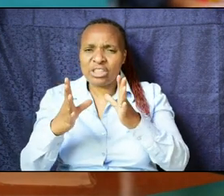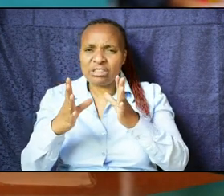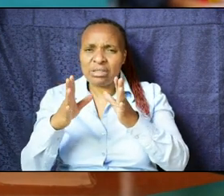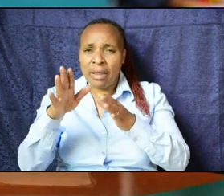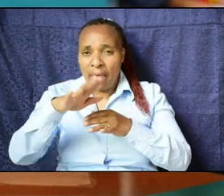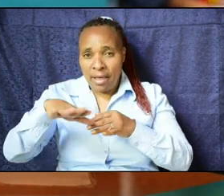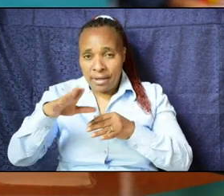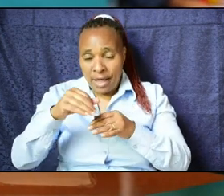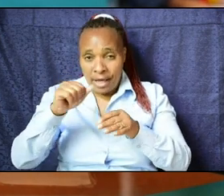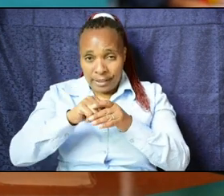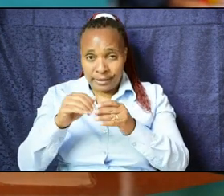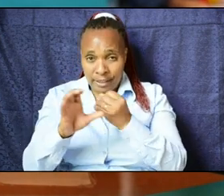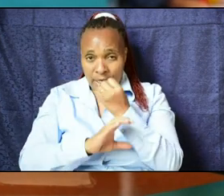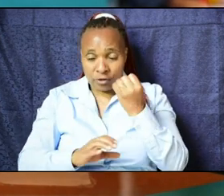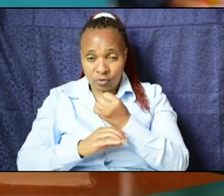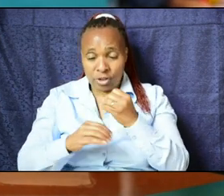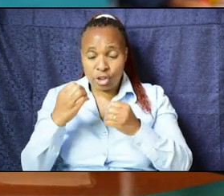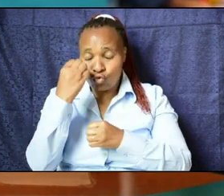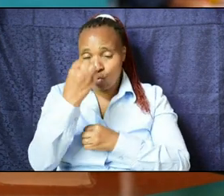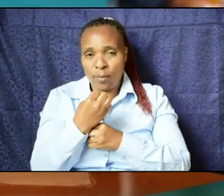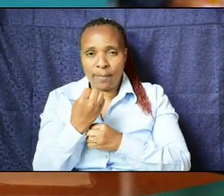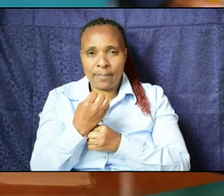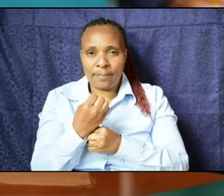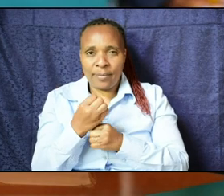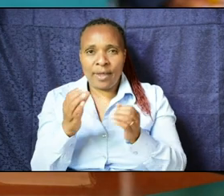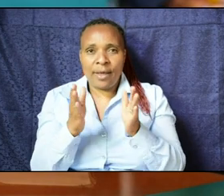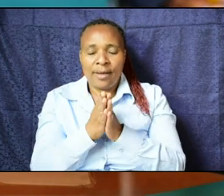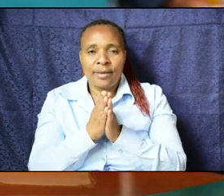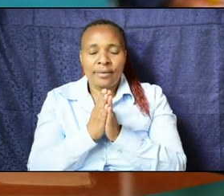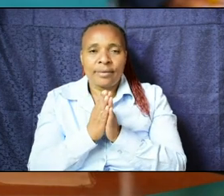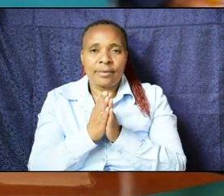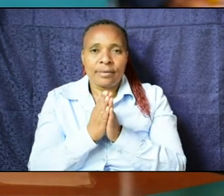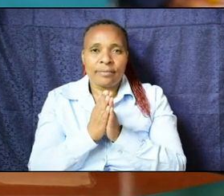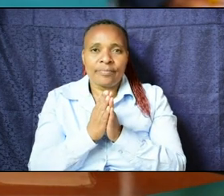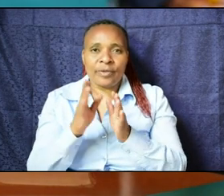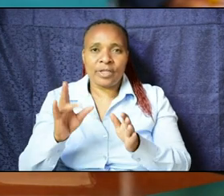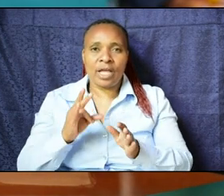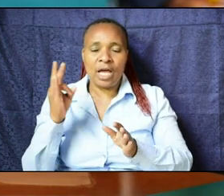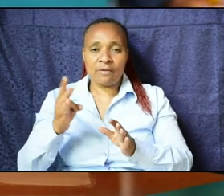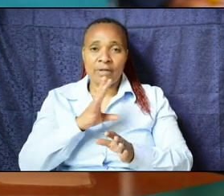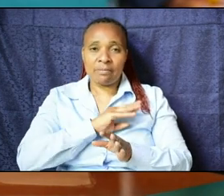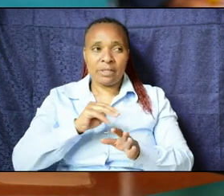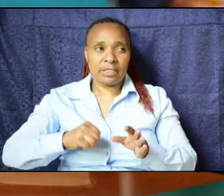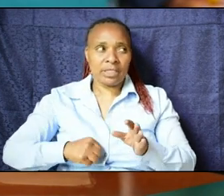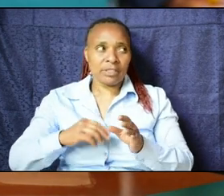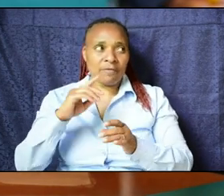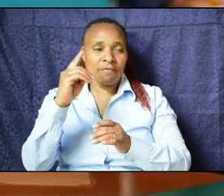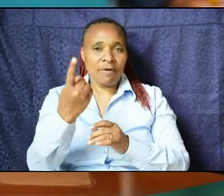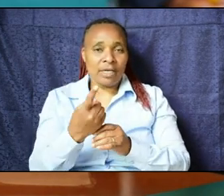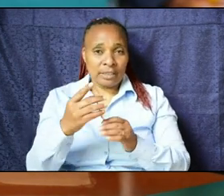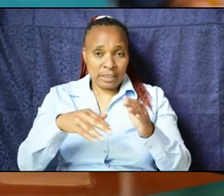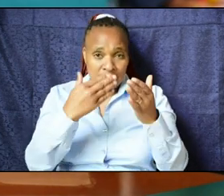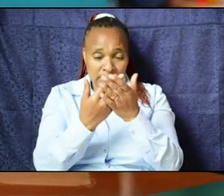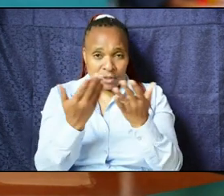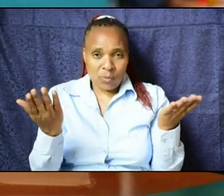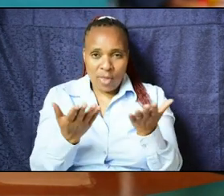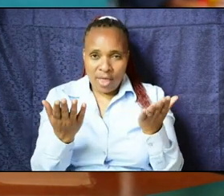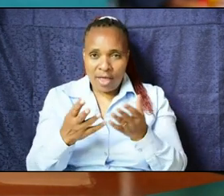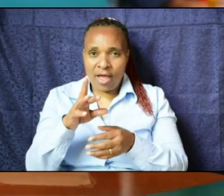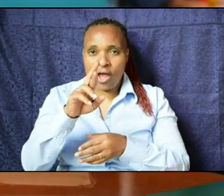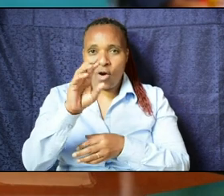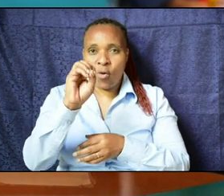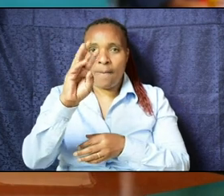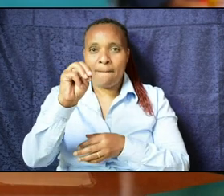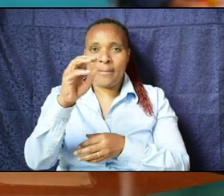one of the most geographically diverse countries in Europe, and the Adventist message was first preached in Romania